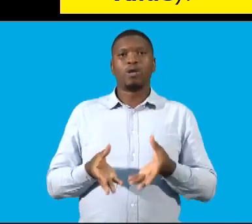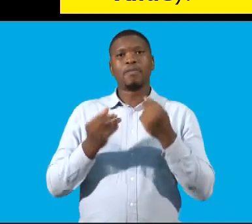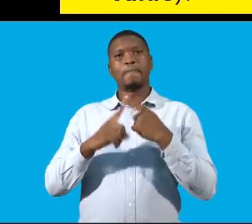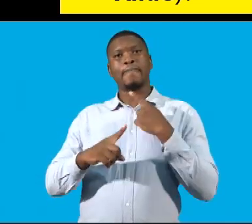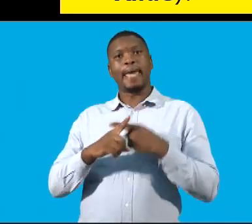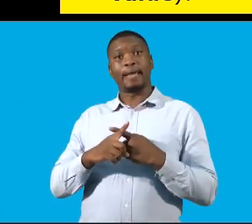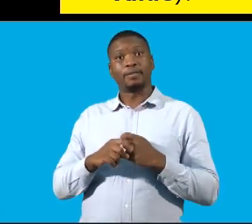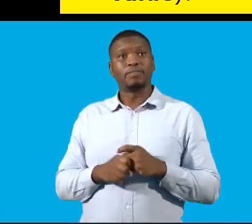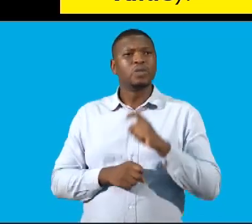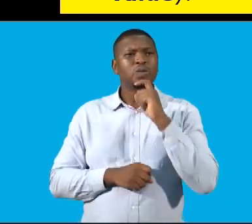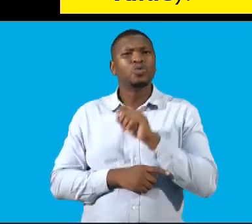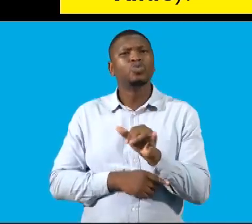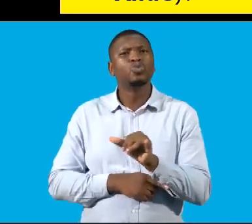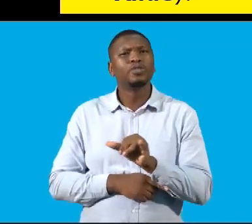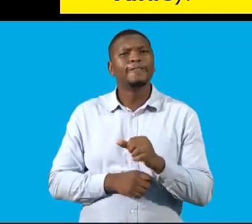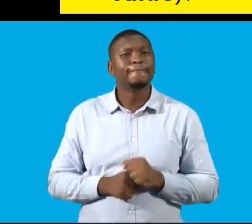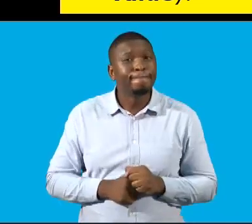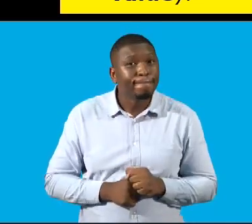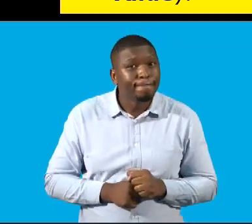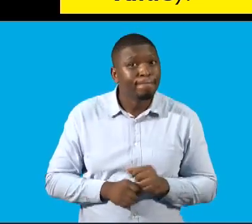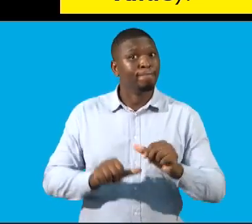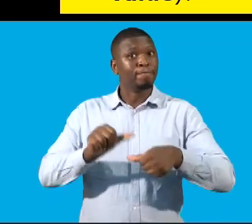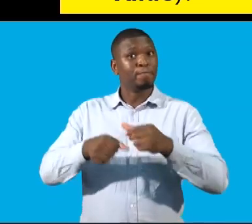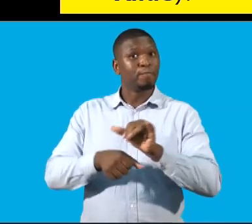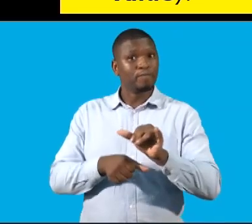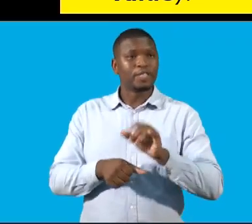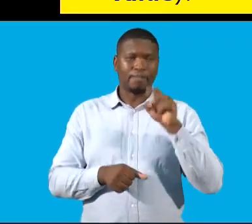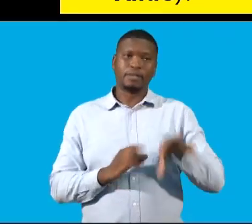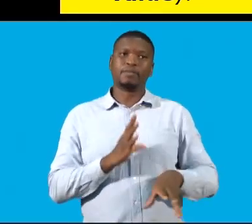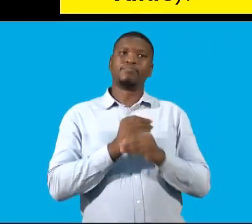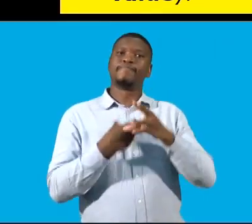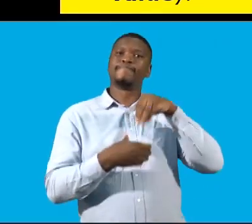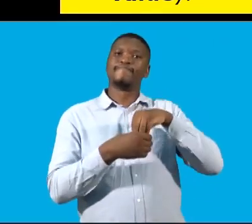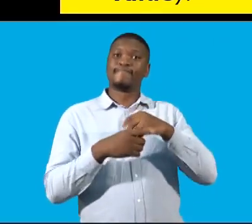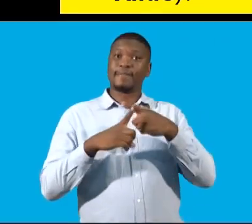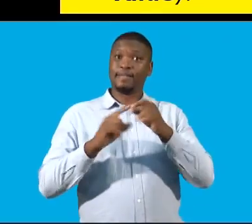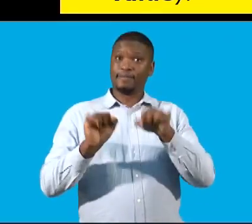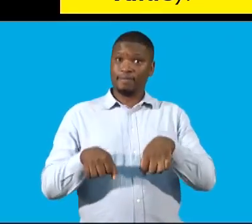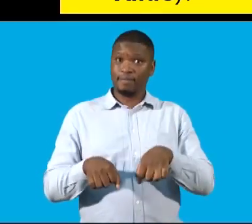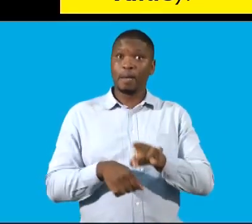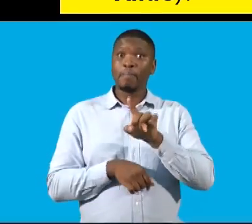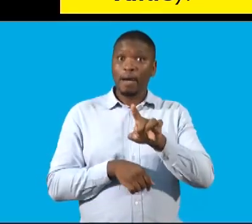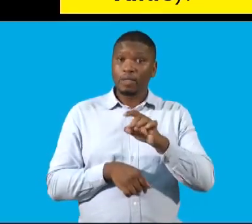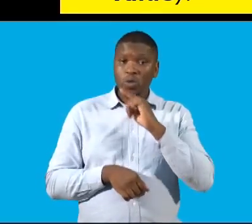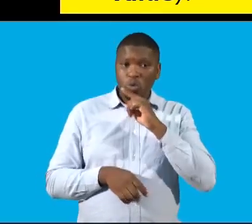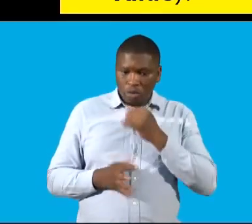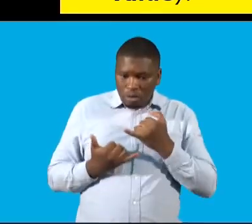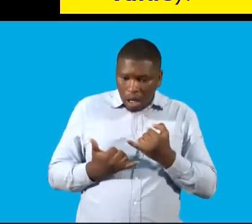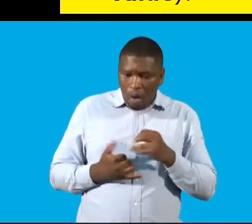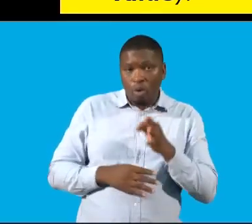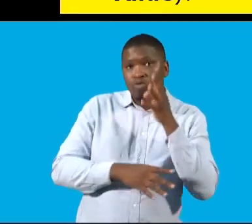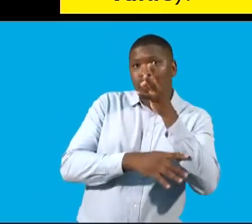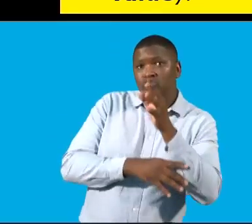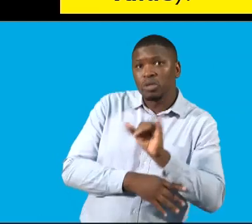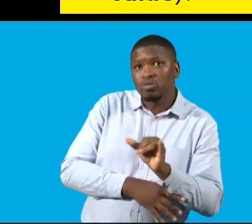value of X. Now, which formula are we going to use? We already know that we are going to use the formula with the X, but now are we taking the present